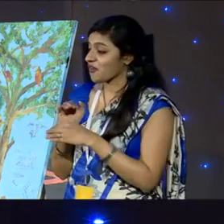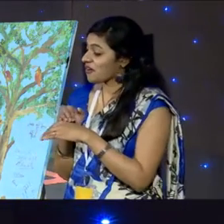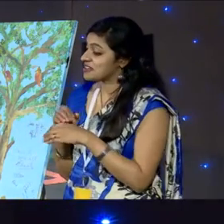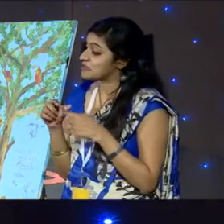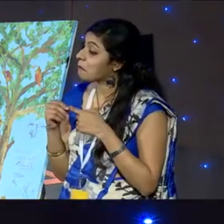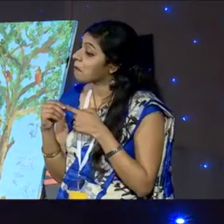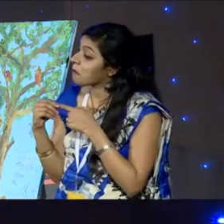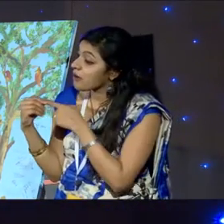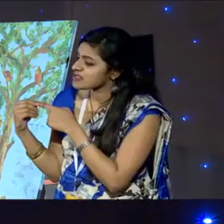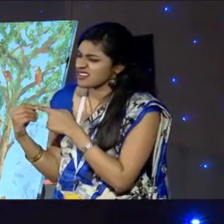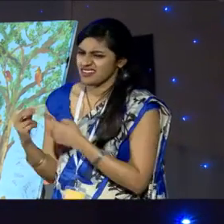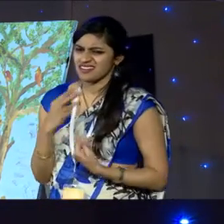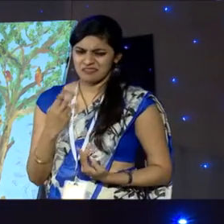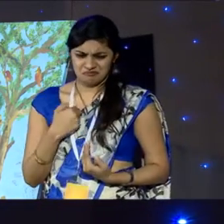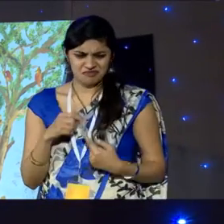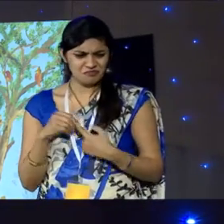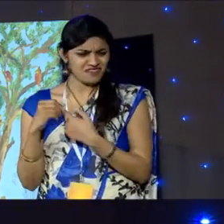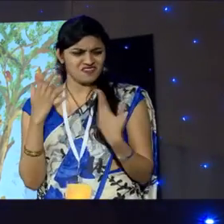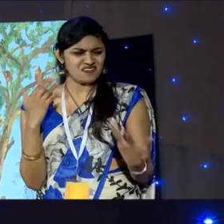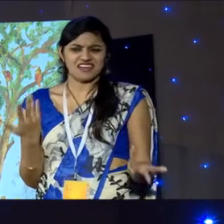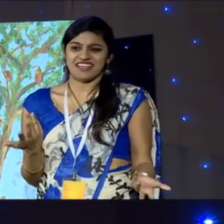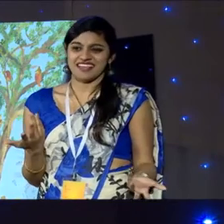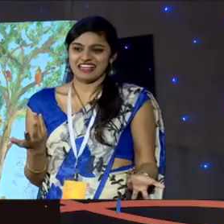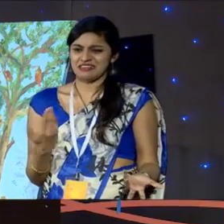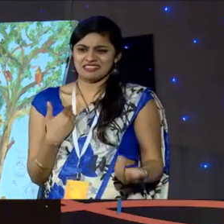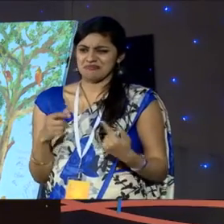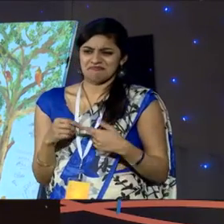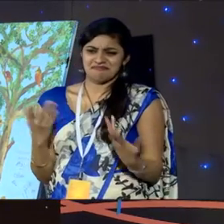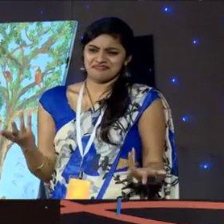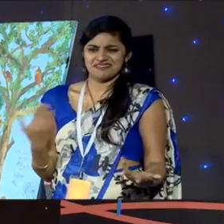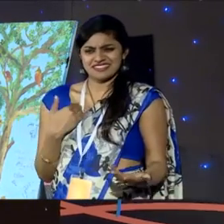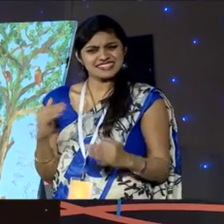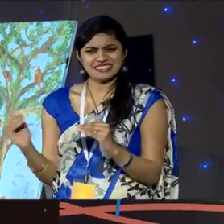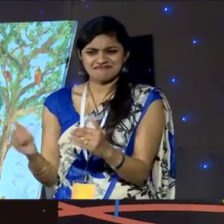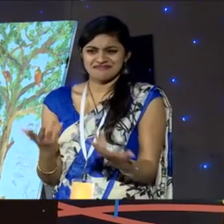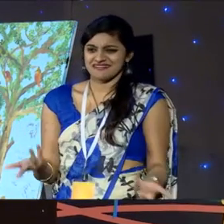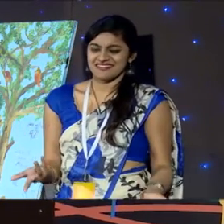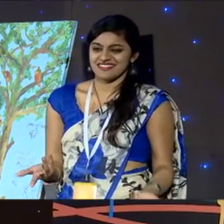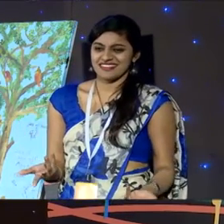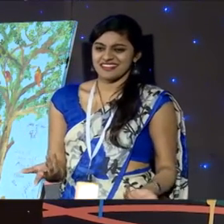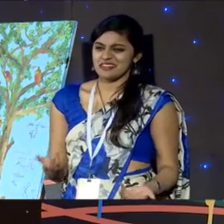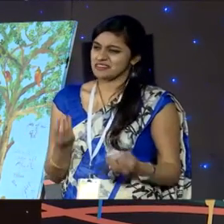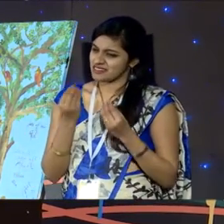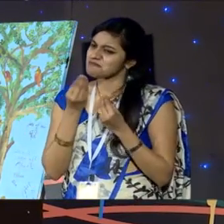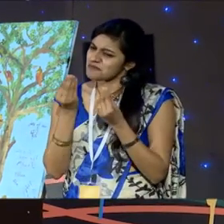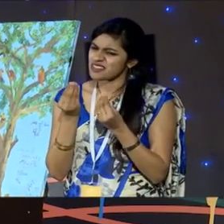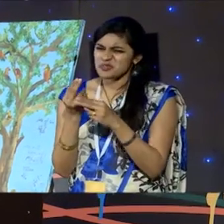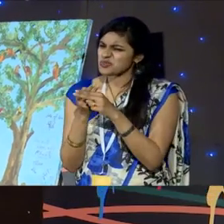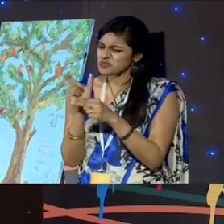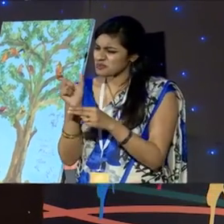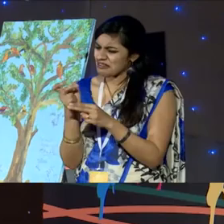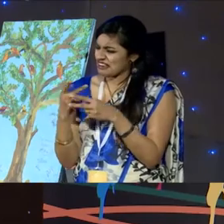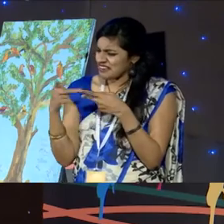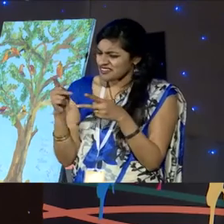is the special ability we have? We're one among you guys, man. Shit. Don't use these words. Why the